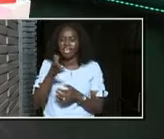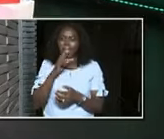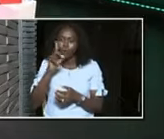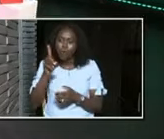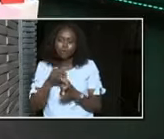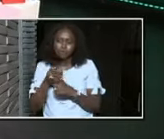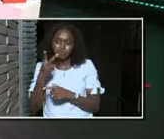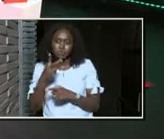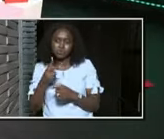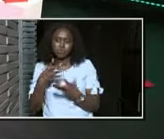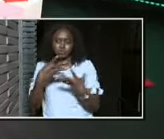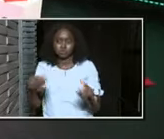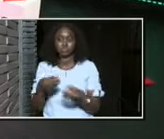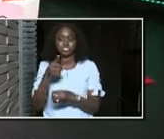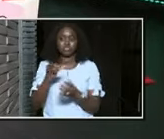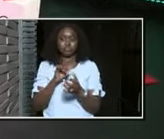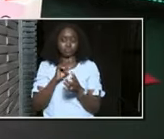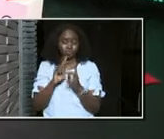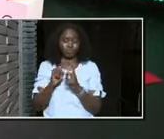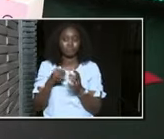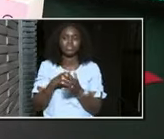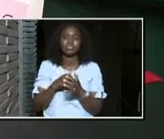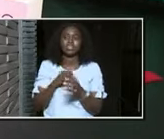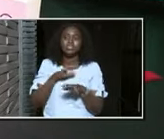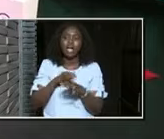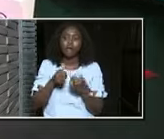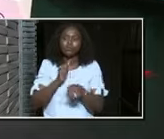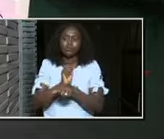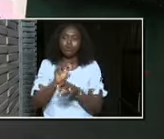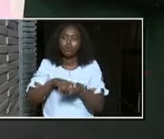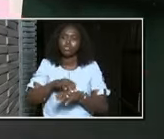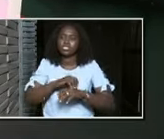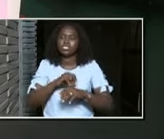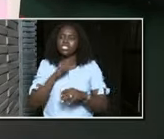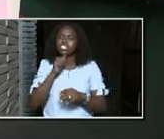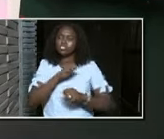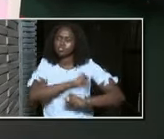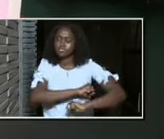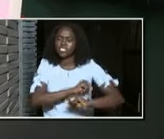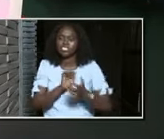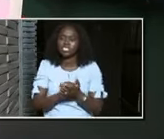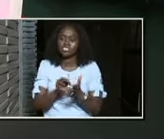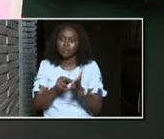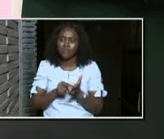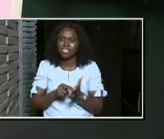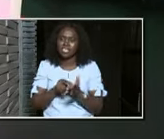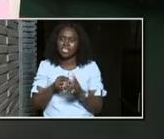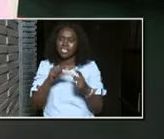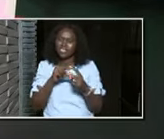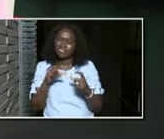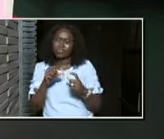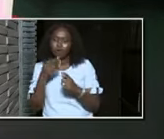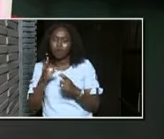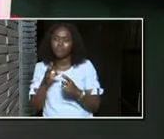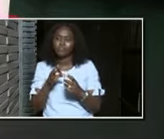you've suggested, including in the area of dealing with insecurity, that require a degree of spending. And I want us to dive a little